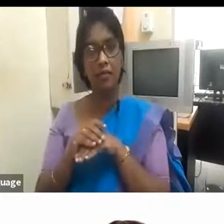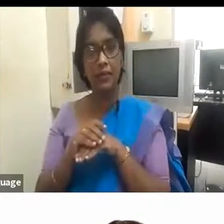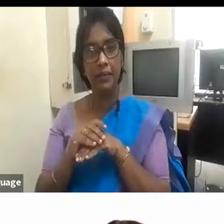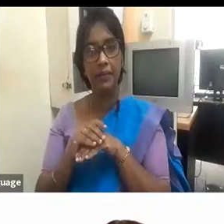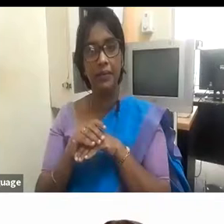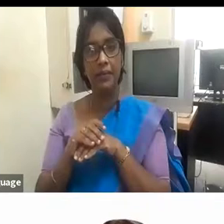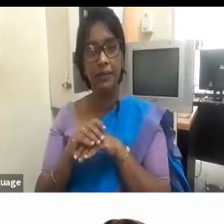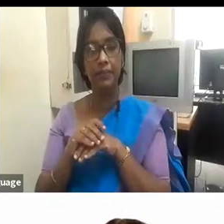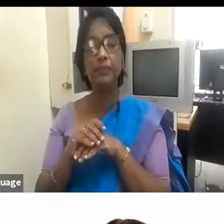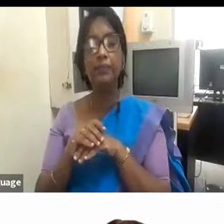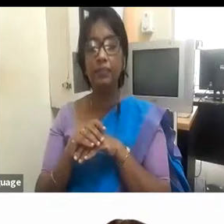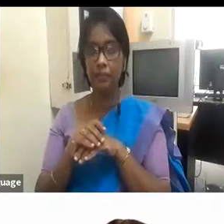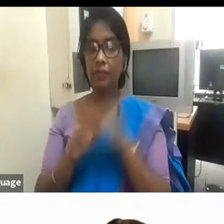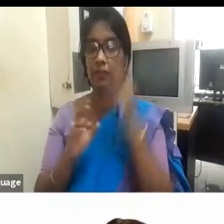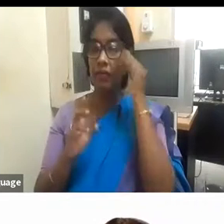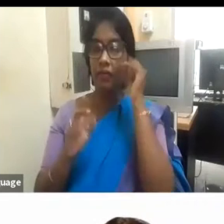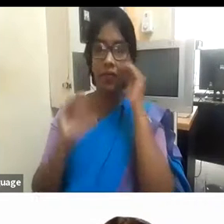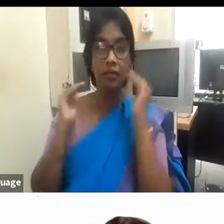other marginal